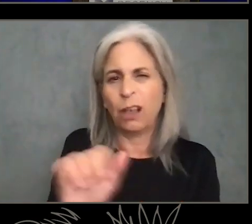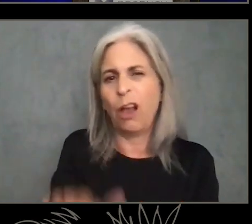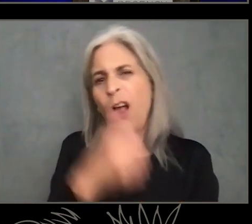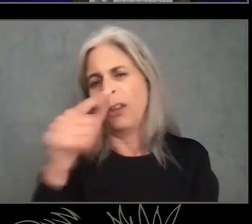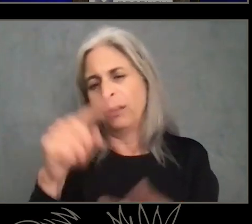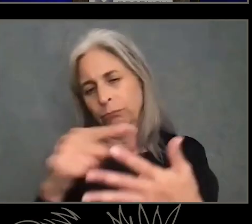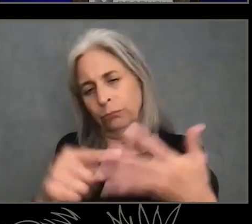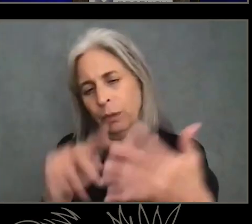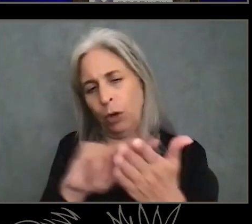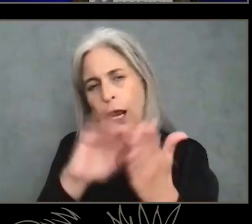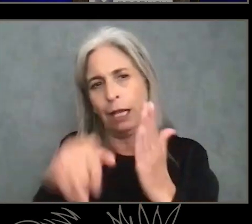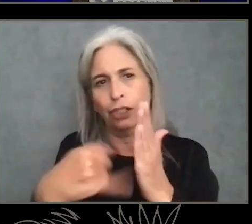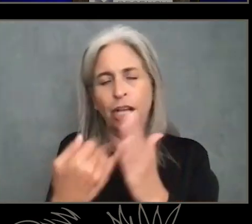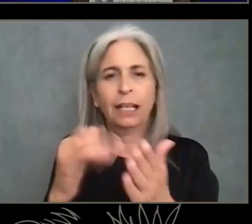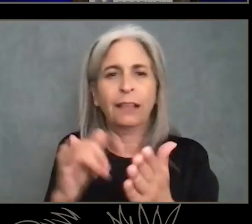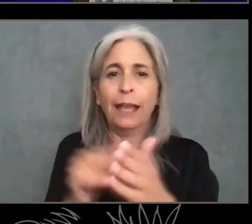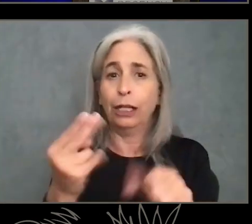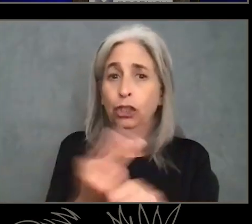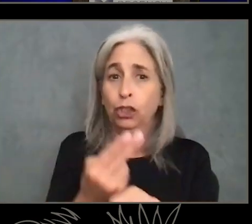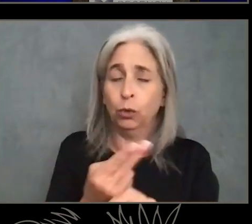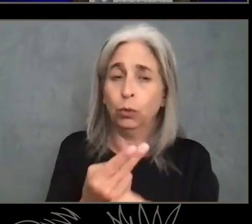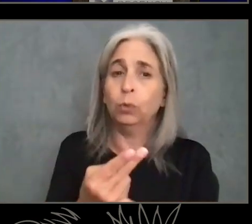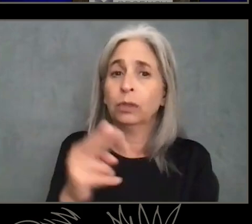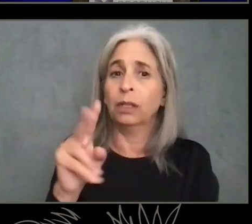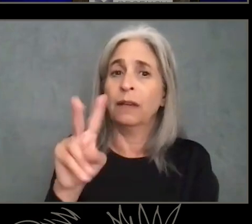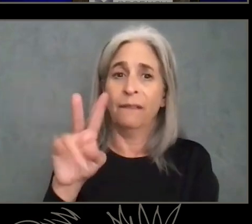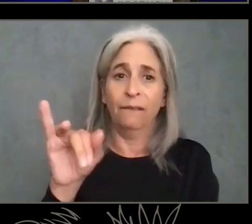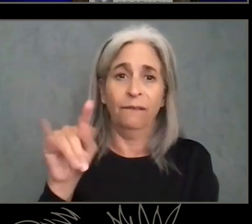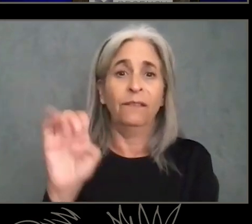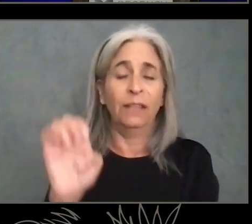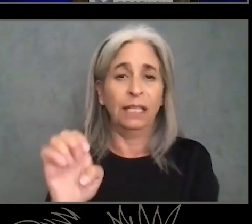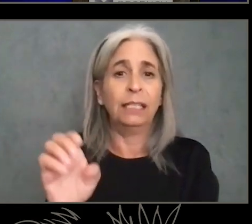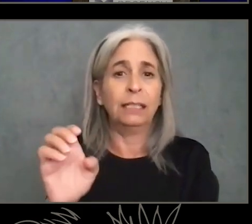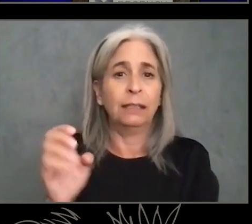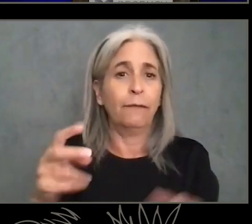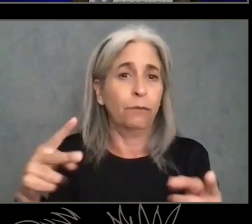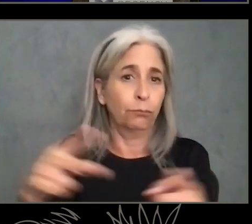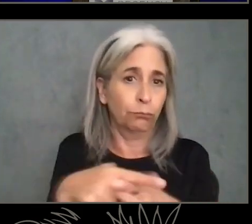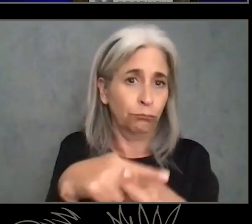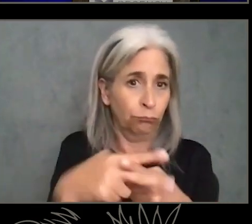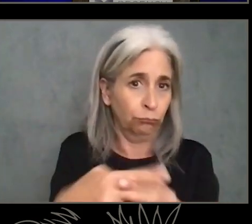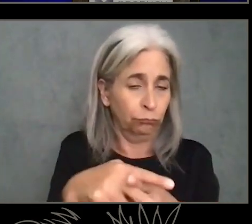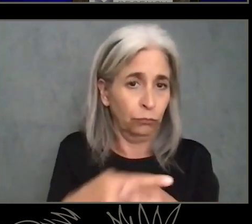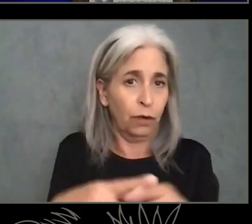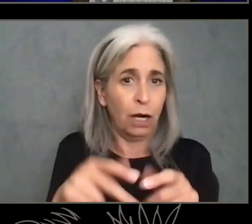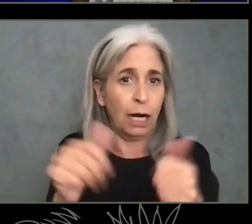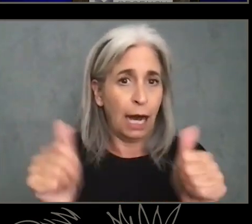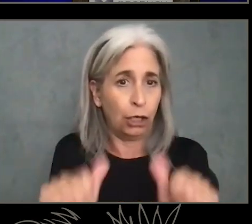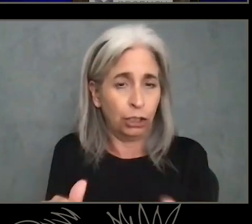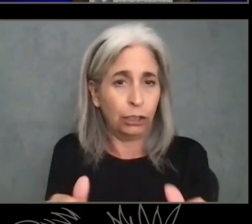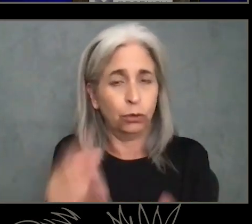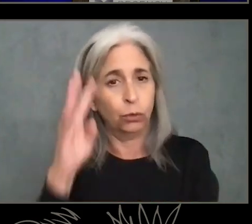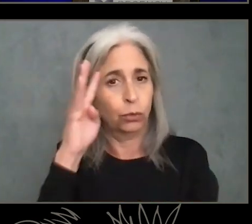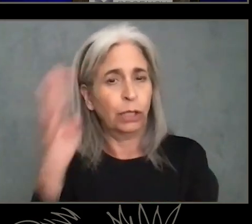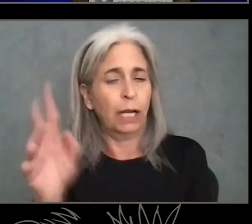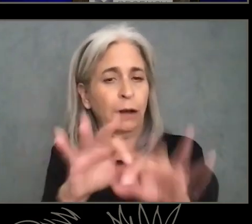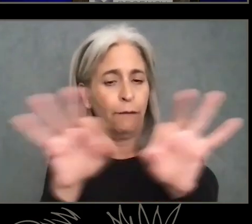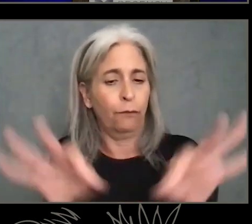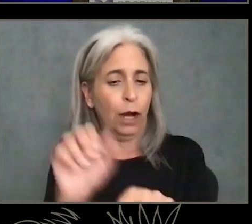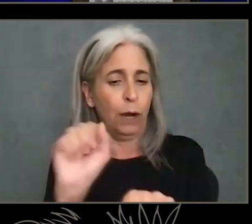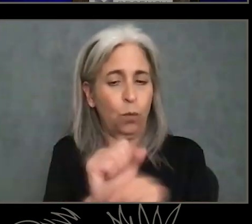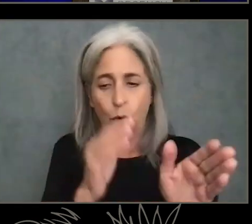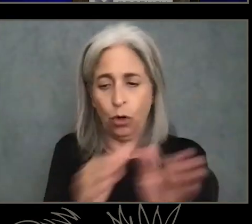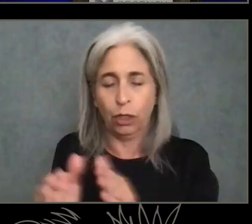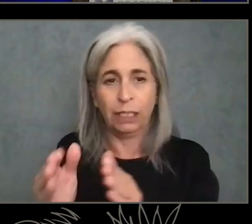other projects that take advantage of or use this plugin architecture to create a framework, kind of